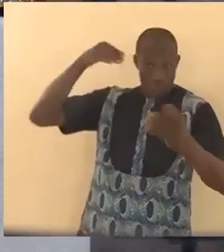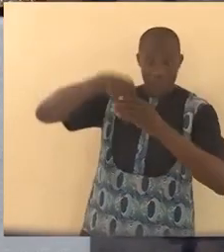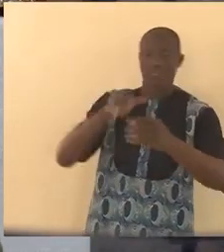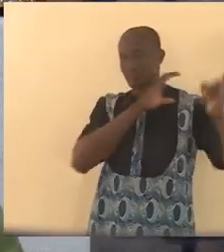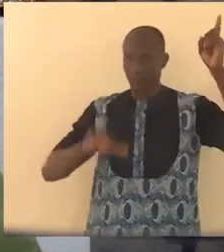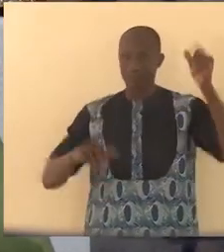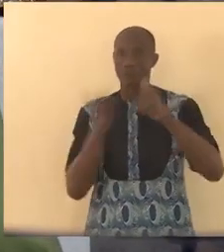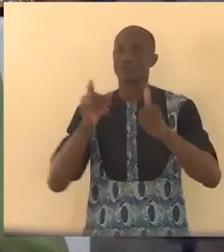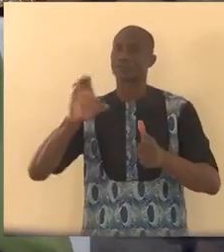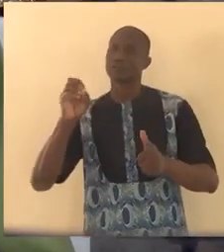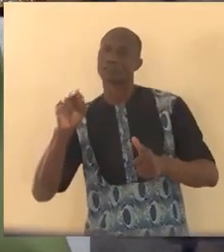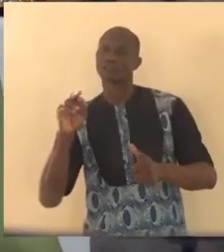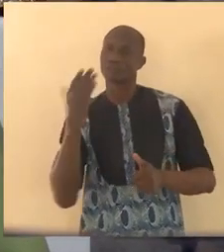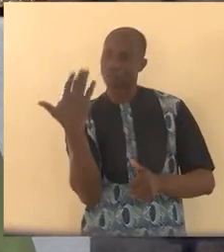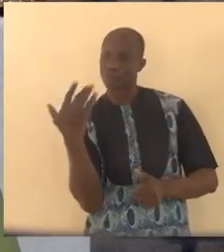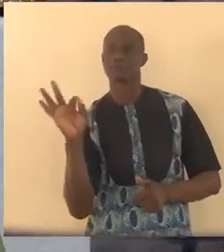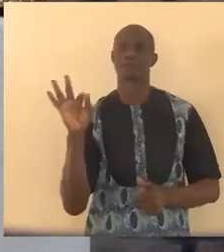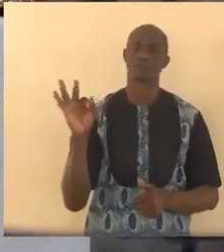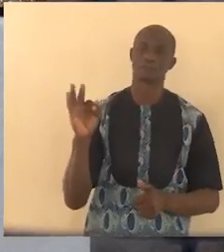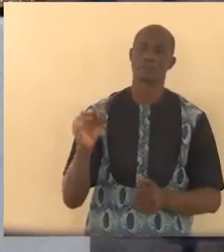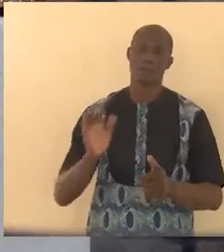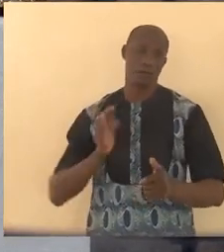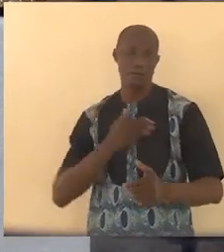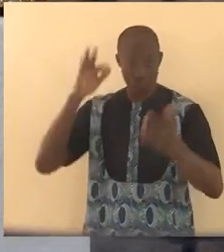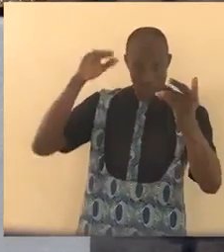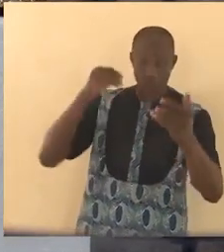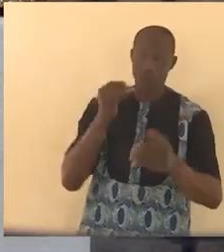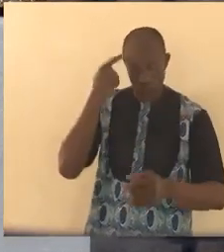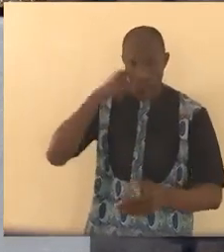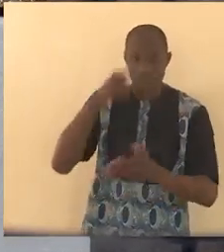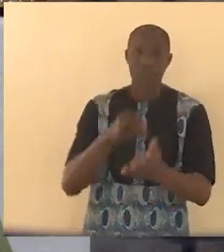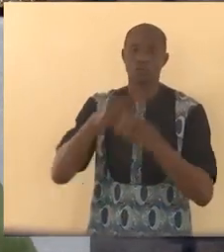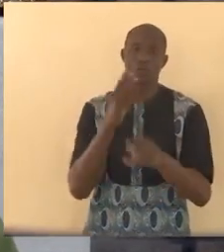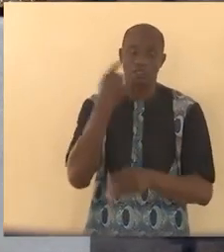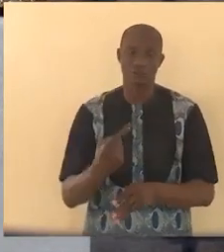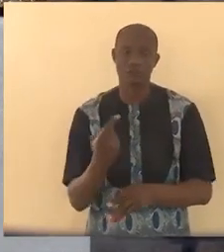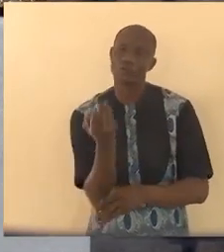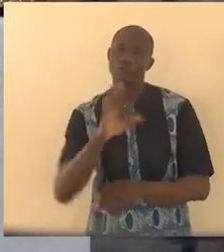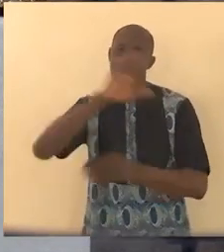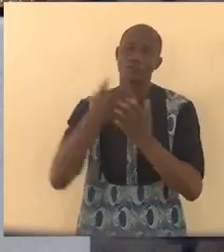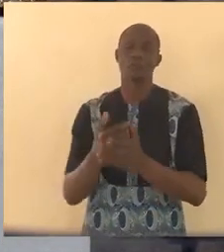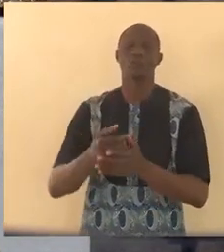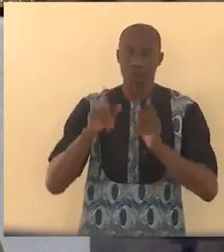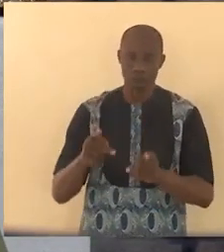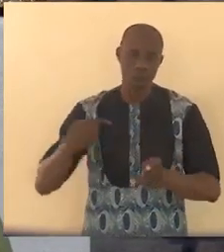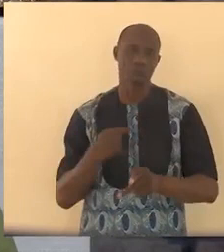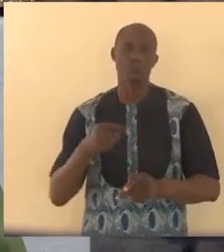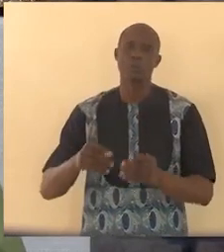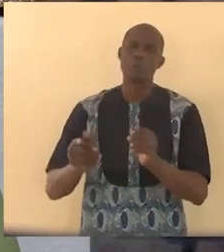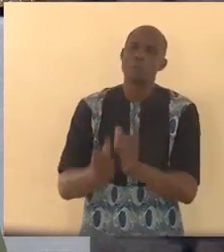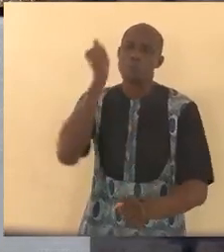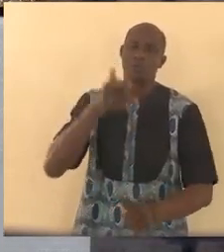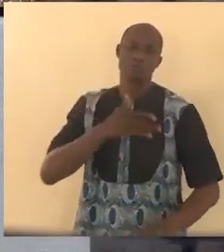Christ, 1 Corinthians 15:19, if our hope in Christ were for this world alone, then of all people we are to be most